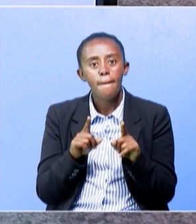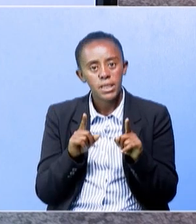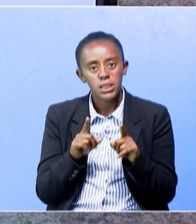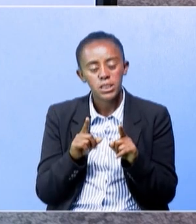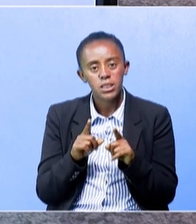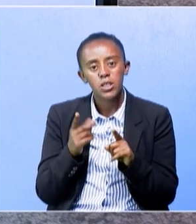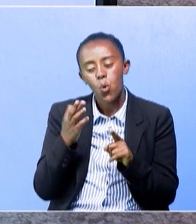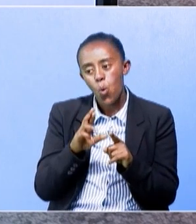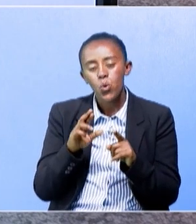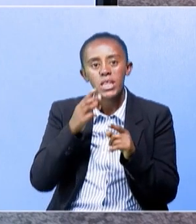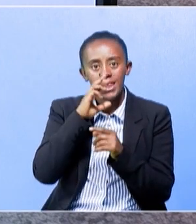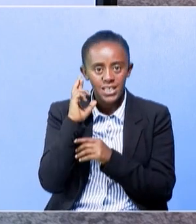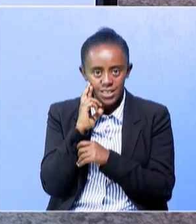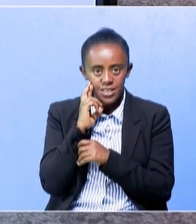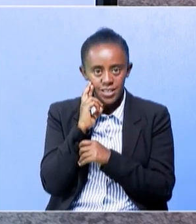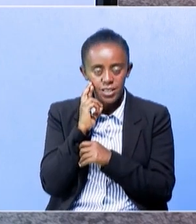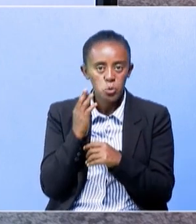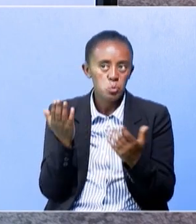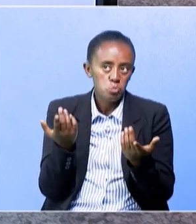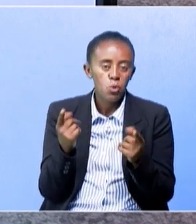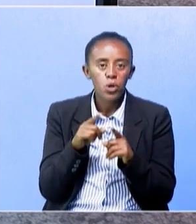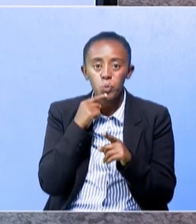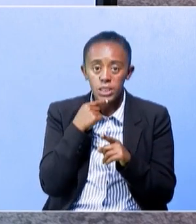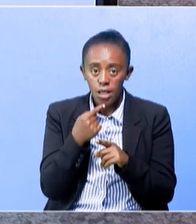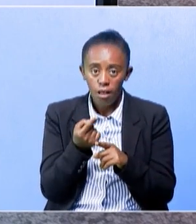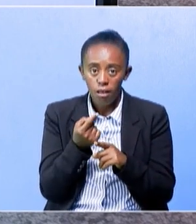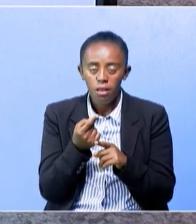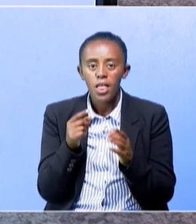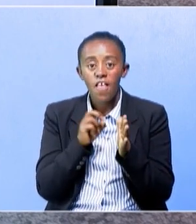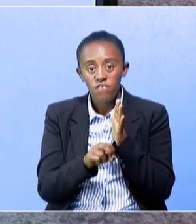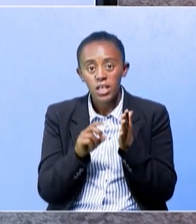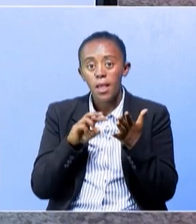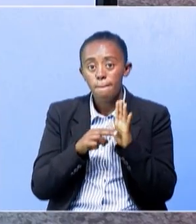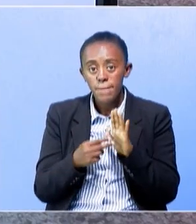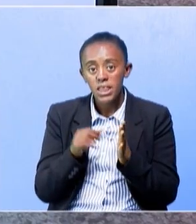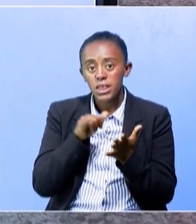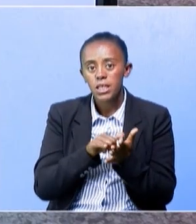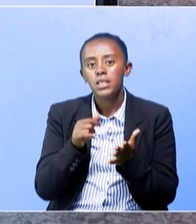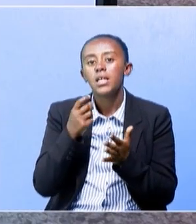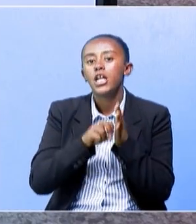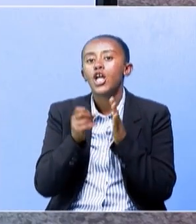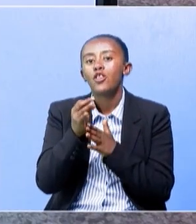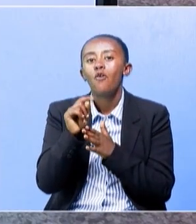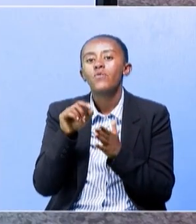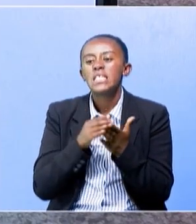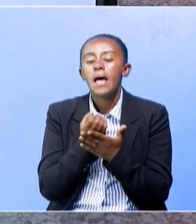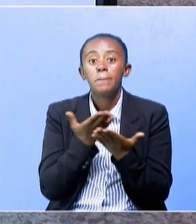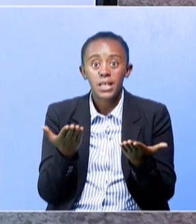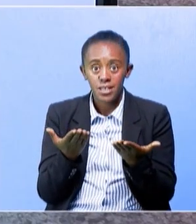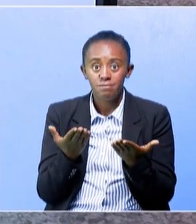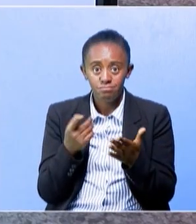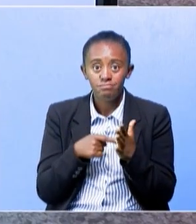or the reason, okay? When we say effect, we mean that the result of something. Is it